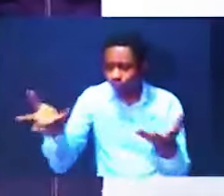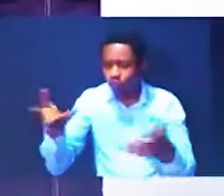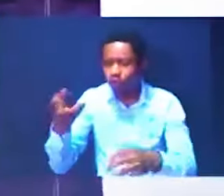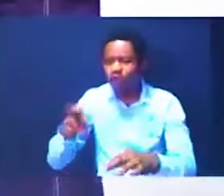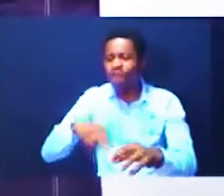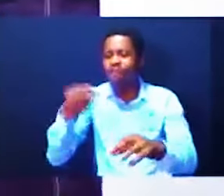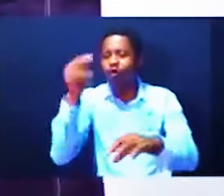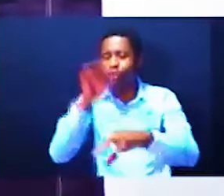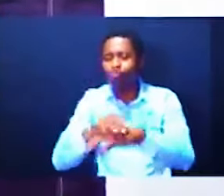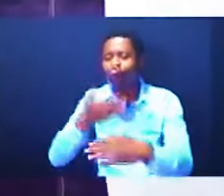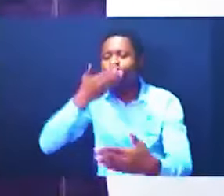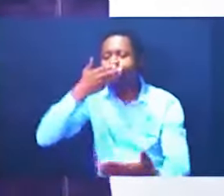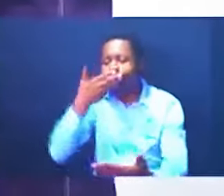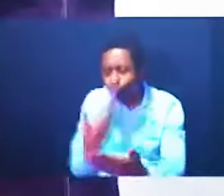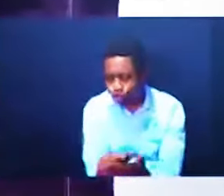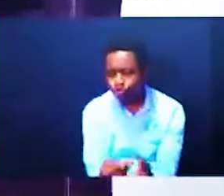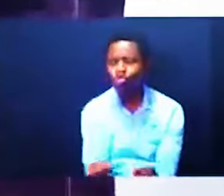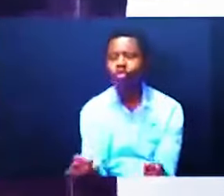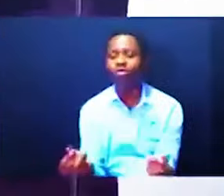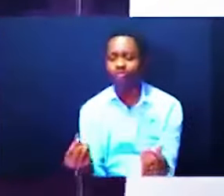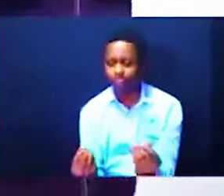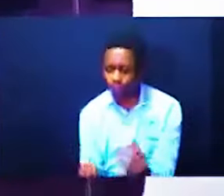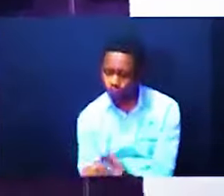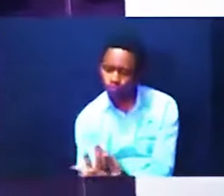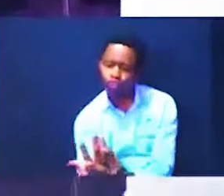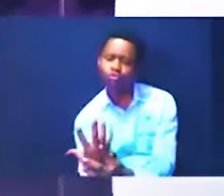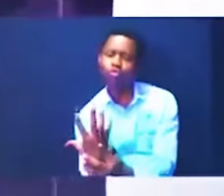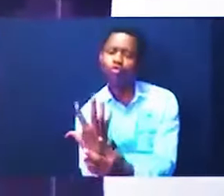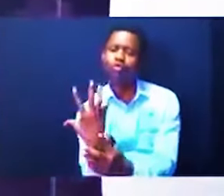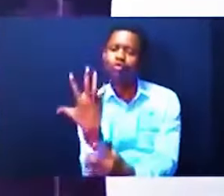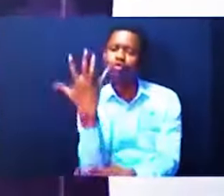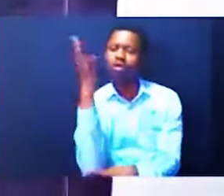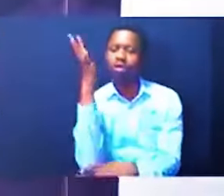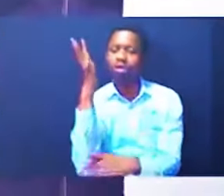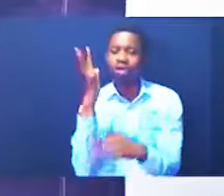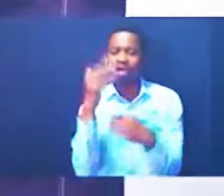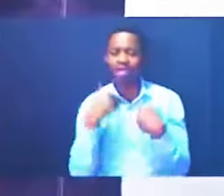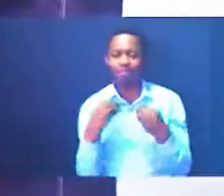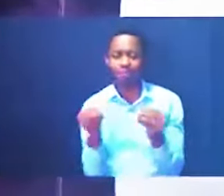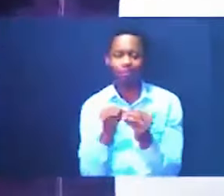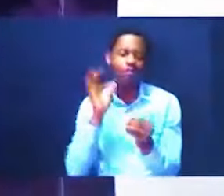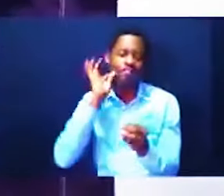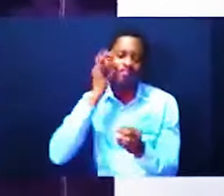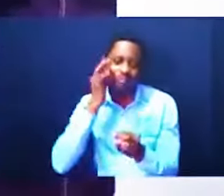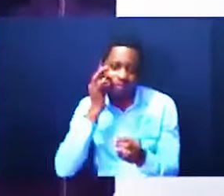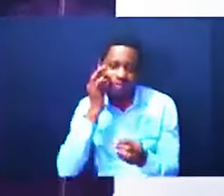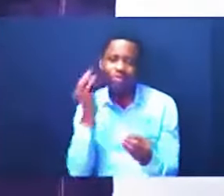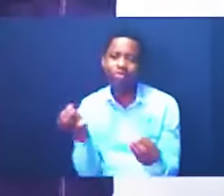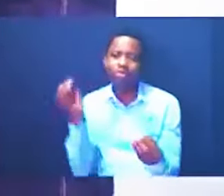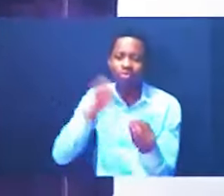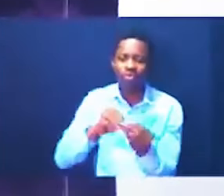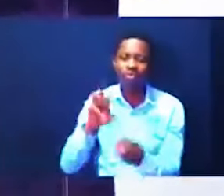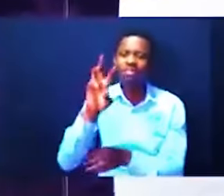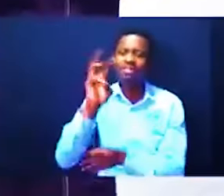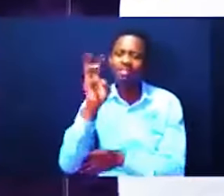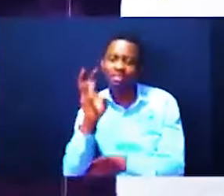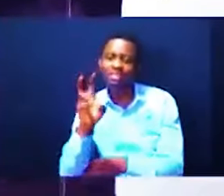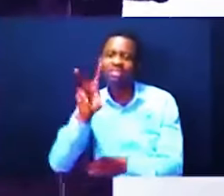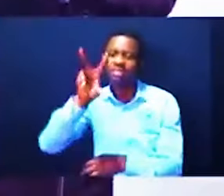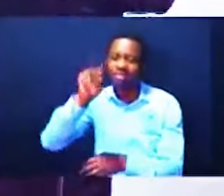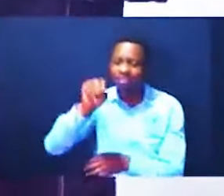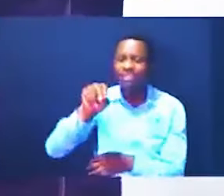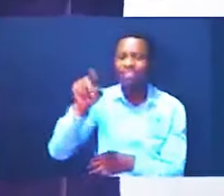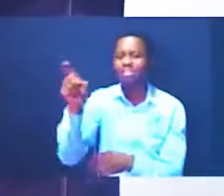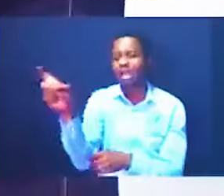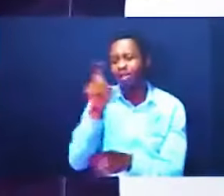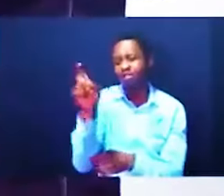produced a crop, some multiplying 30, some 60, some 100 times. Na ebi ekogu